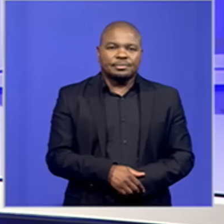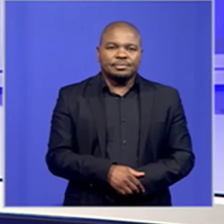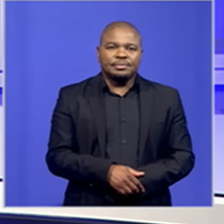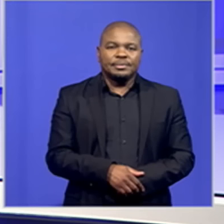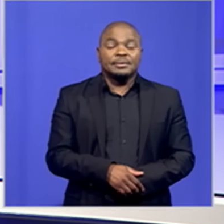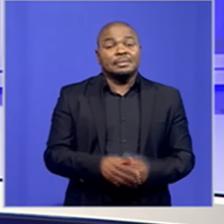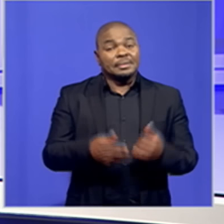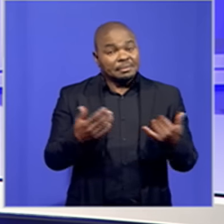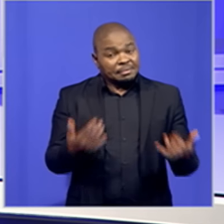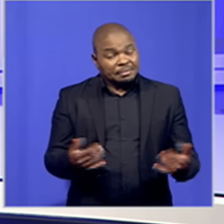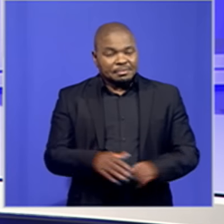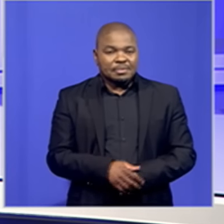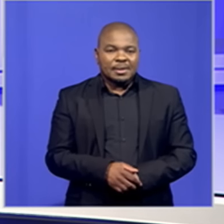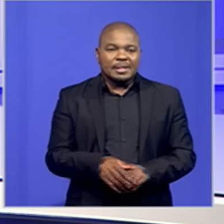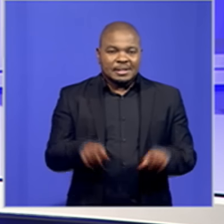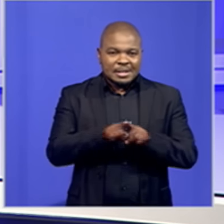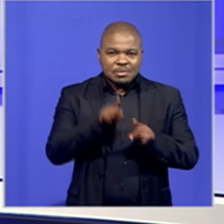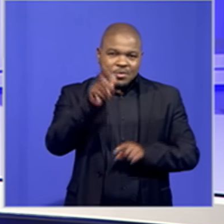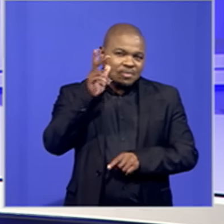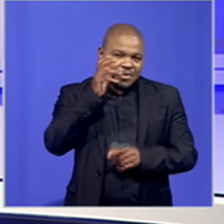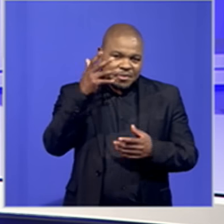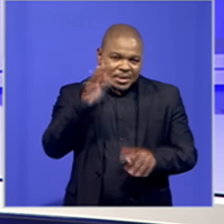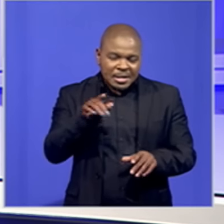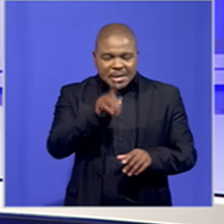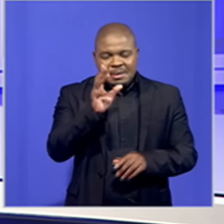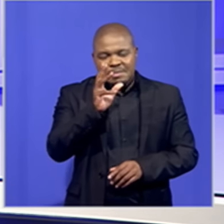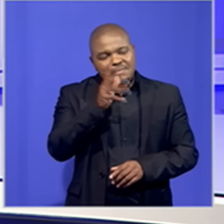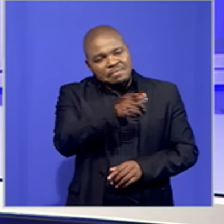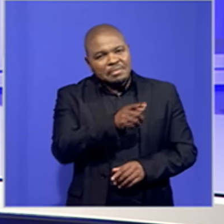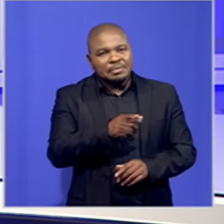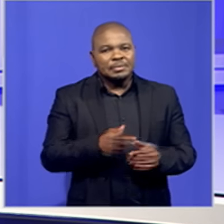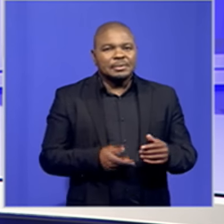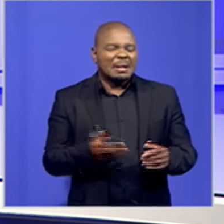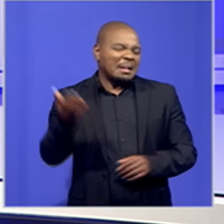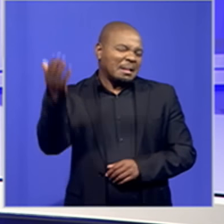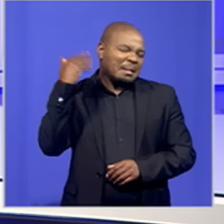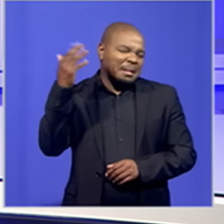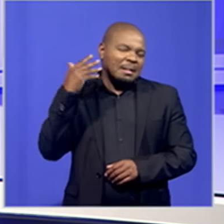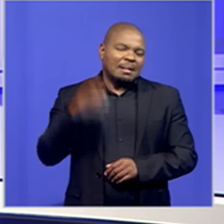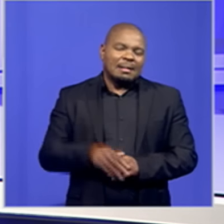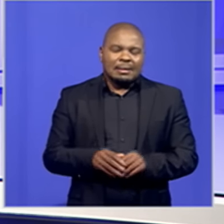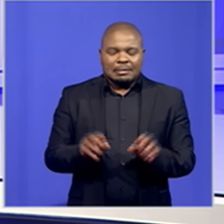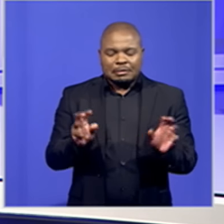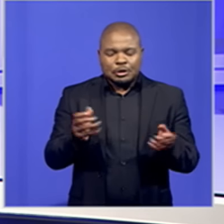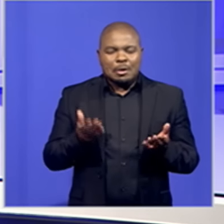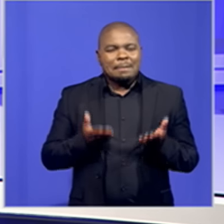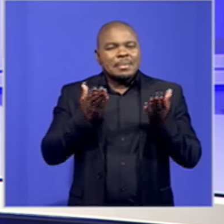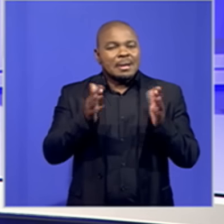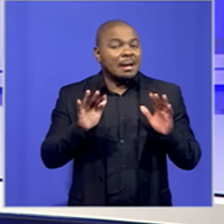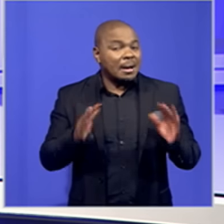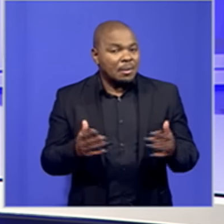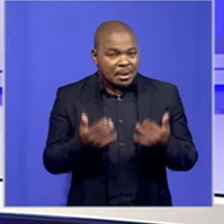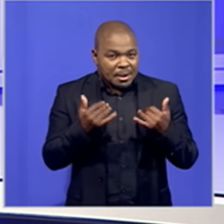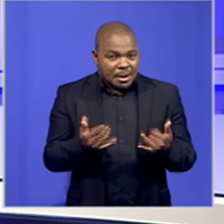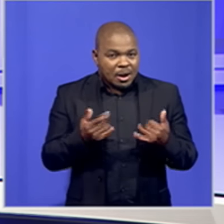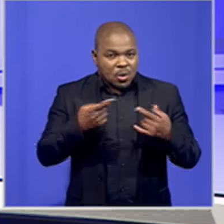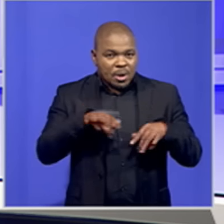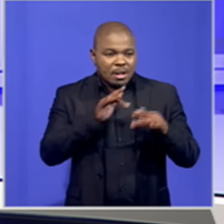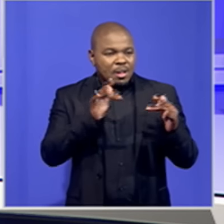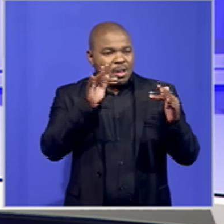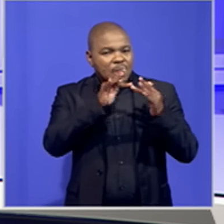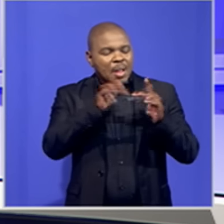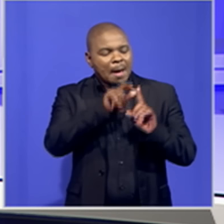mme mogaetso fela jaaka o sela go bona bontle le monate wa kgaso ya nako e fetileng ya sealemoya ga jana re kgolaganya